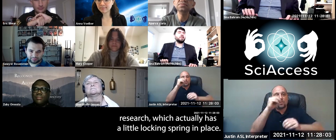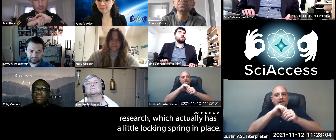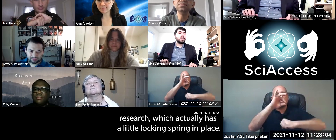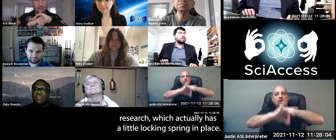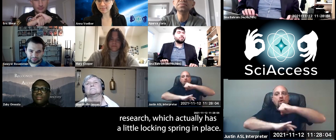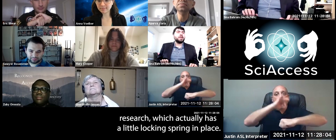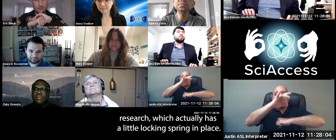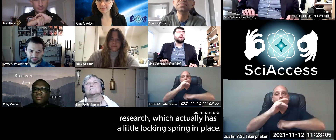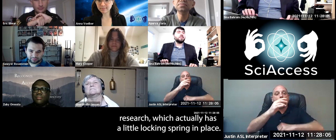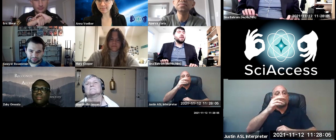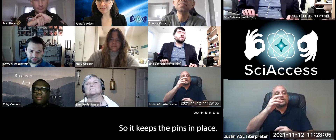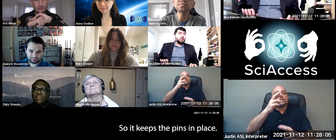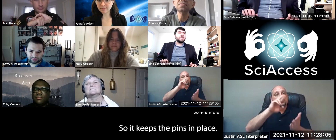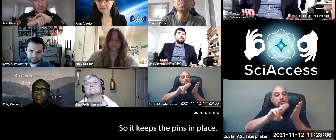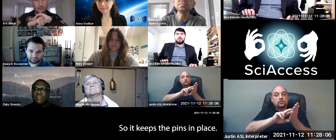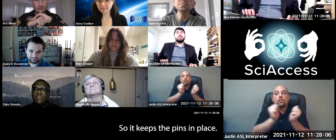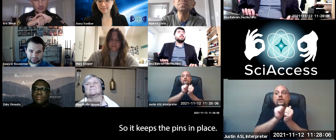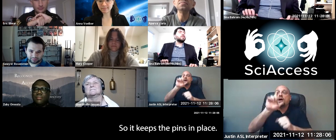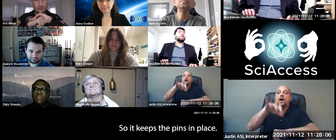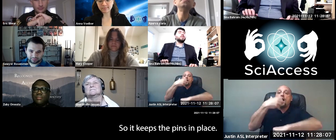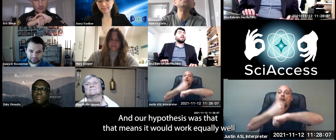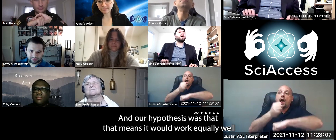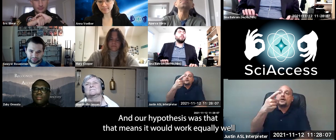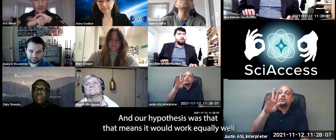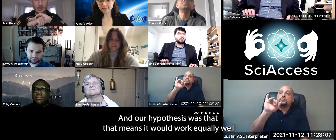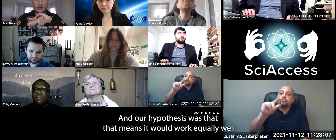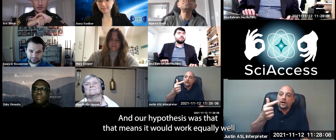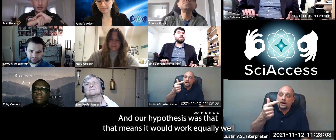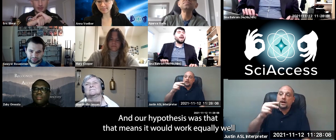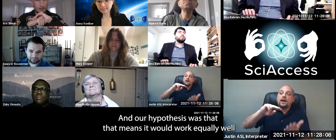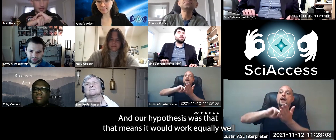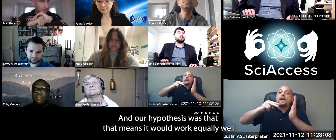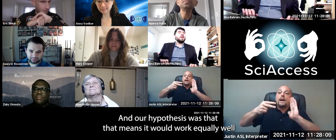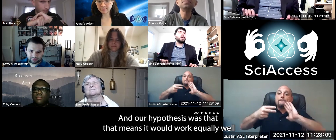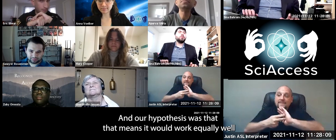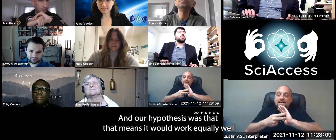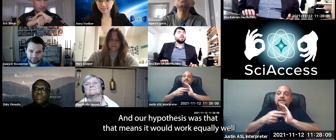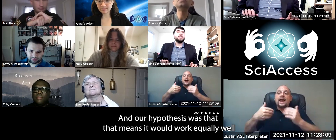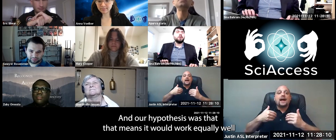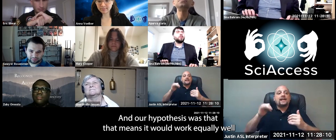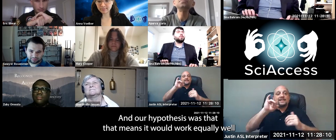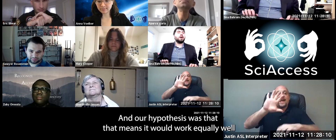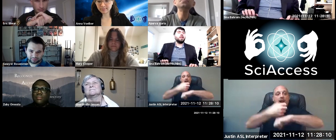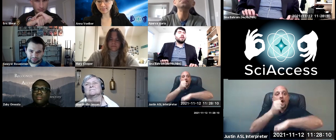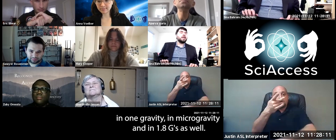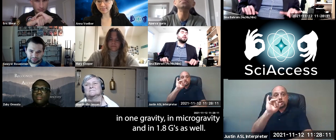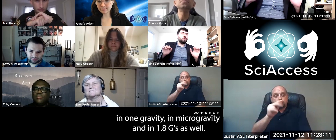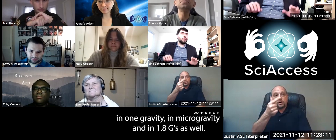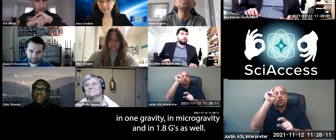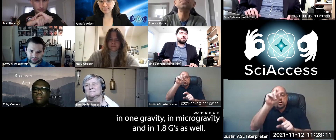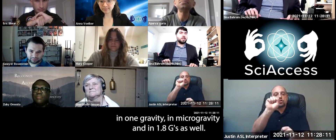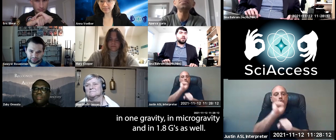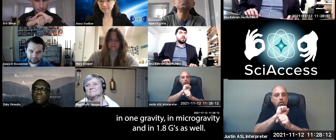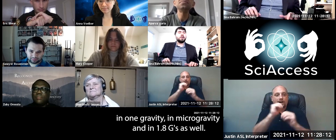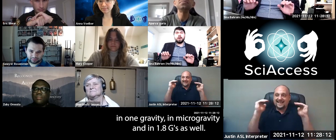actually has a little locking spring in place, so it keeps the pins in place, and our hypothesis was that means it would work equally well in